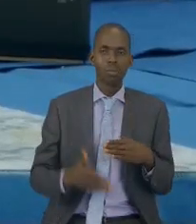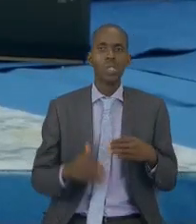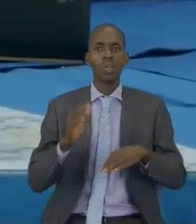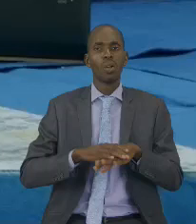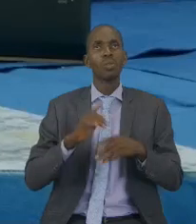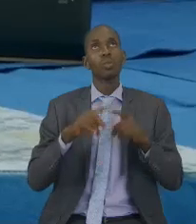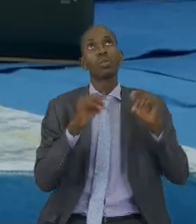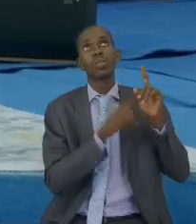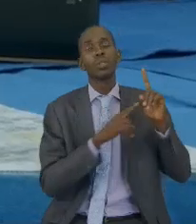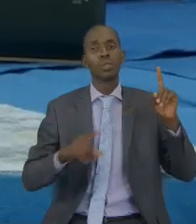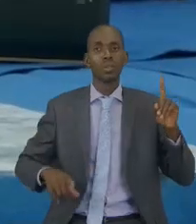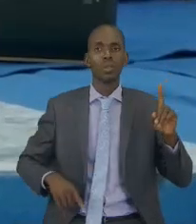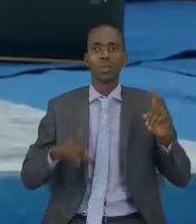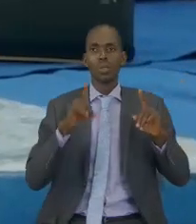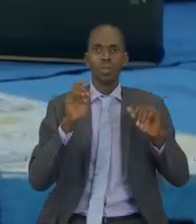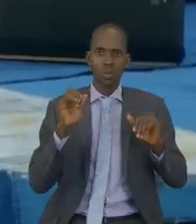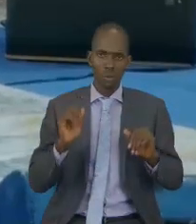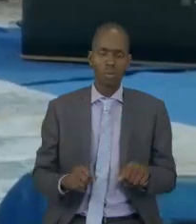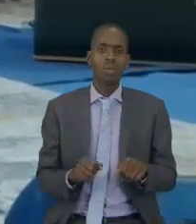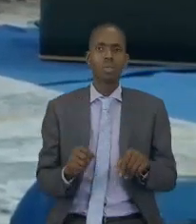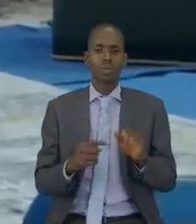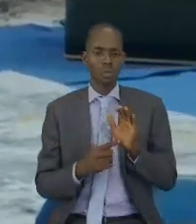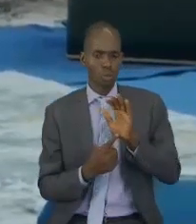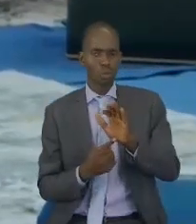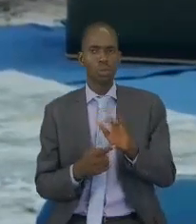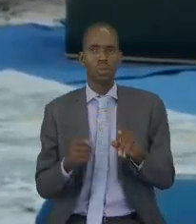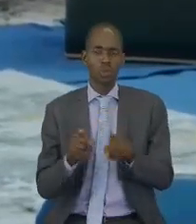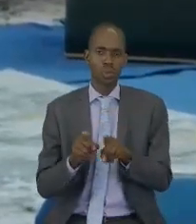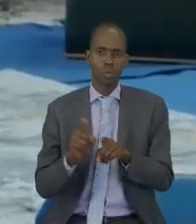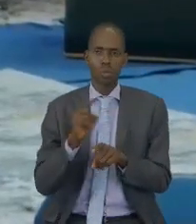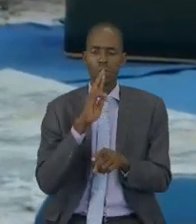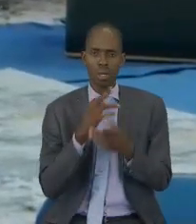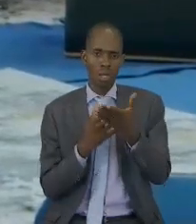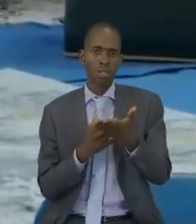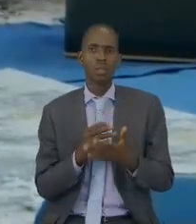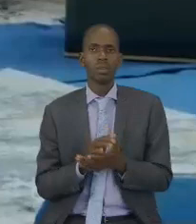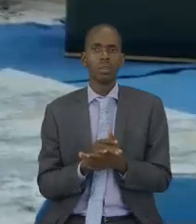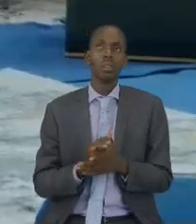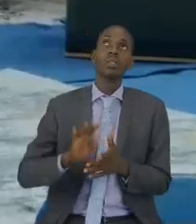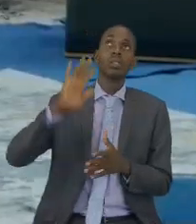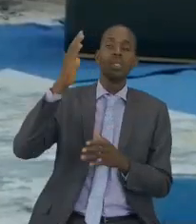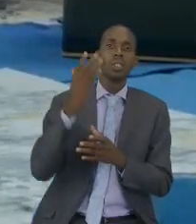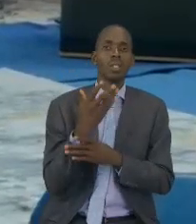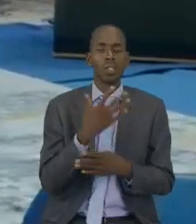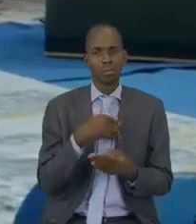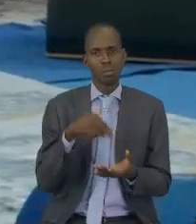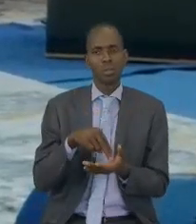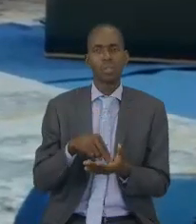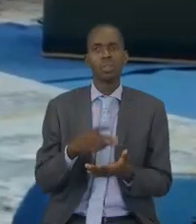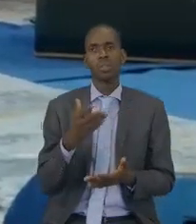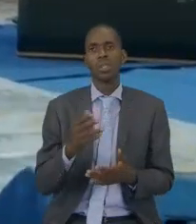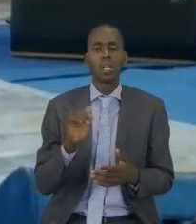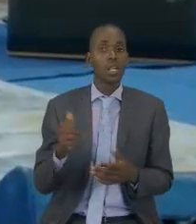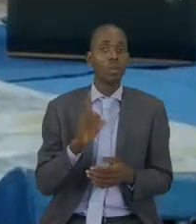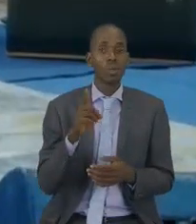the Lord. You can indicate also there where you are. Raise up that hand and stand up there. Anywhere